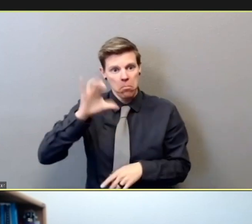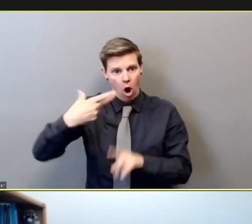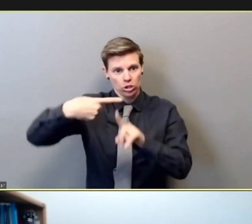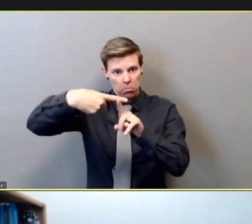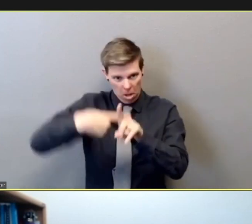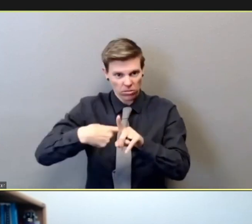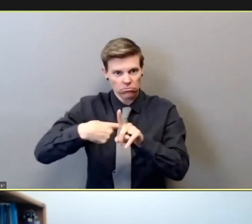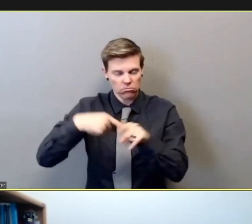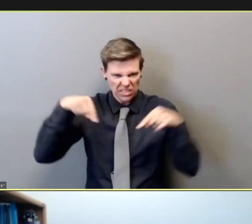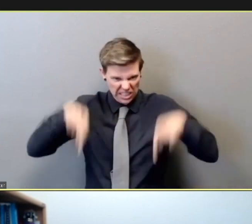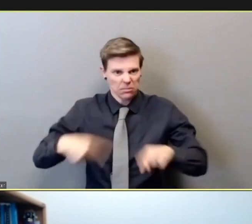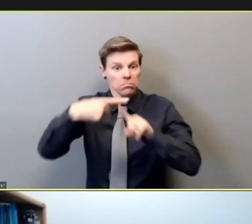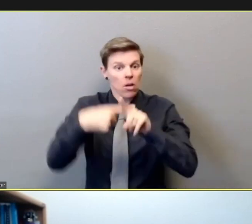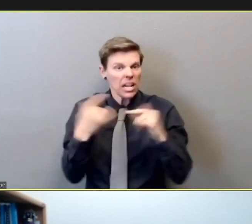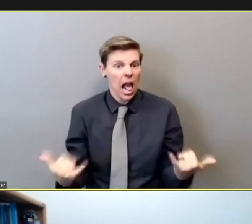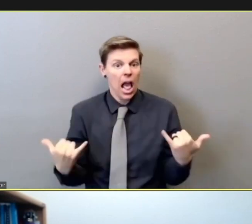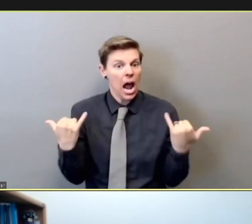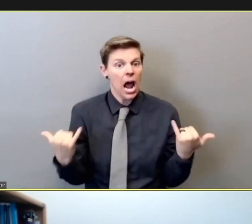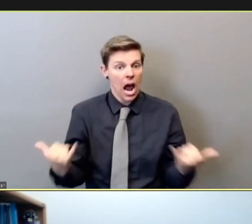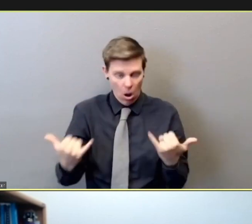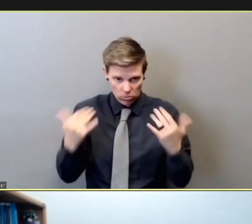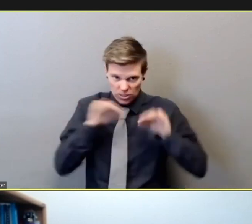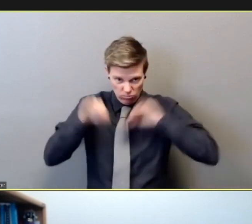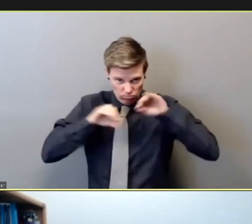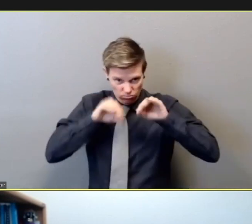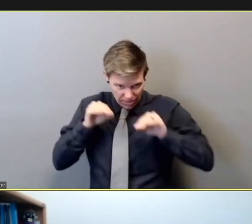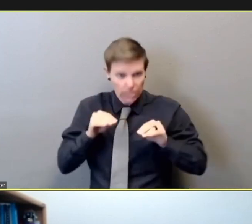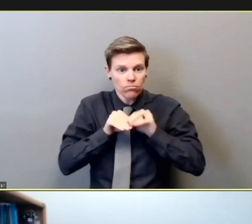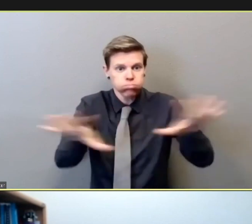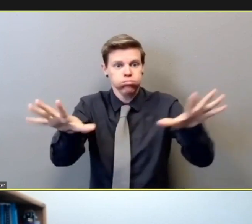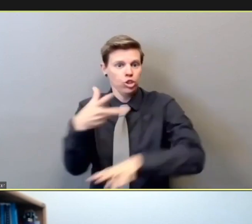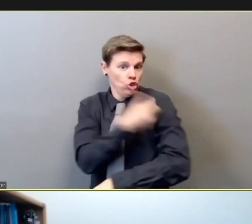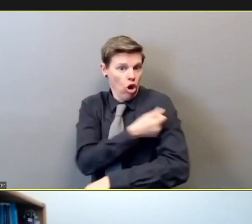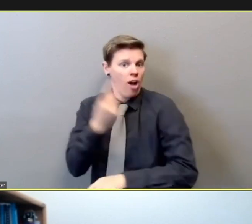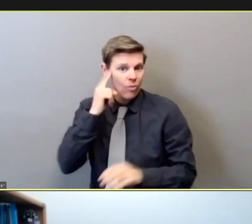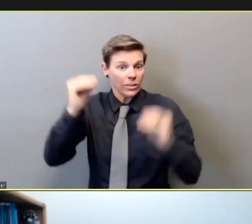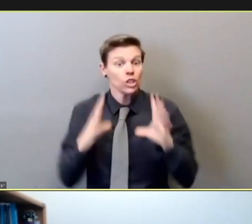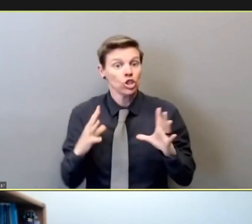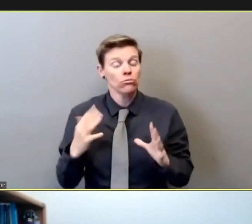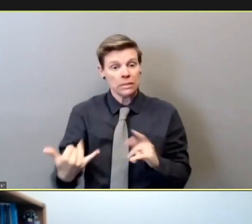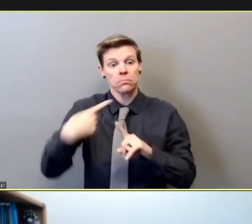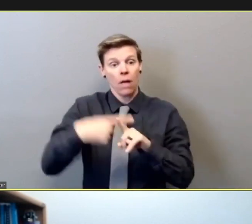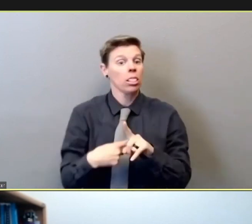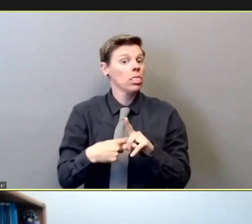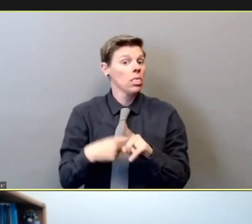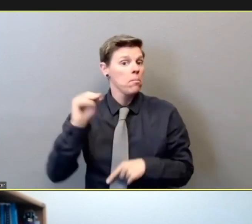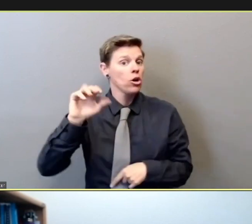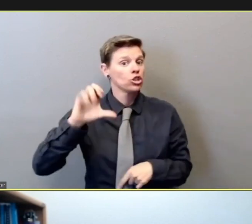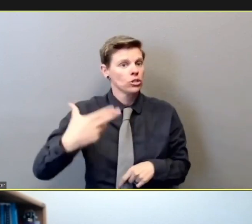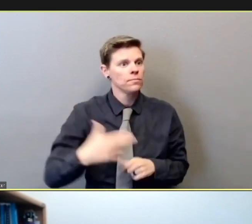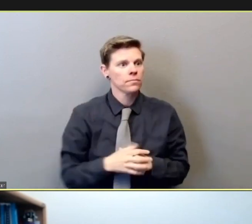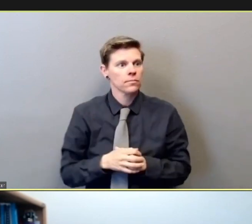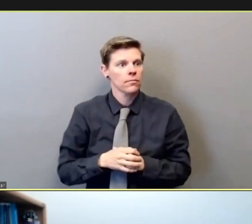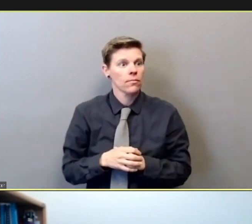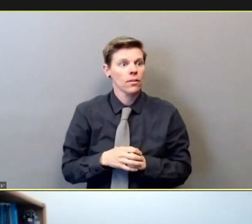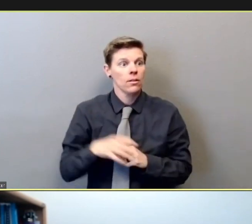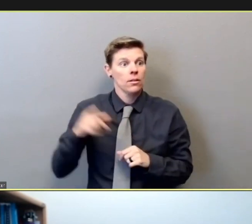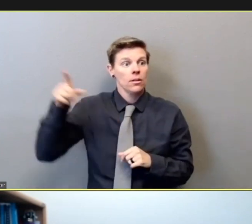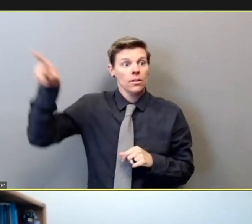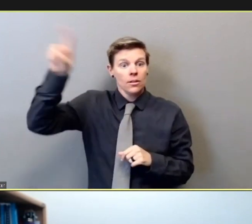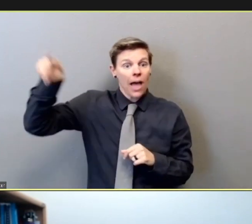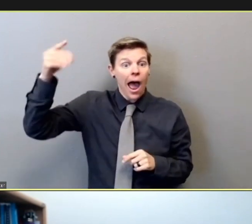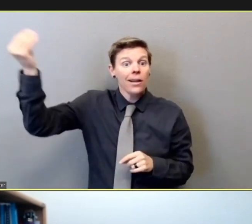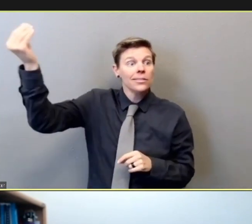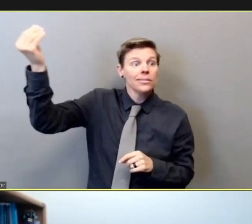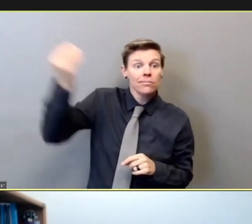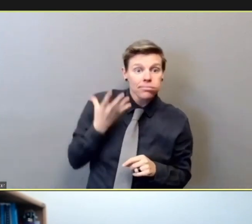office, to figure out about doses and how we roll this out. So that the directive is to complete the vaccination of teachers during the